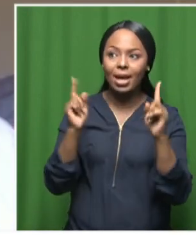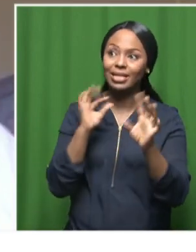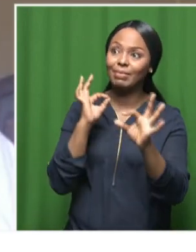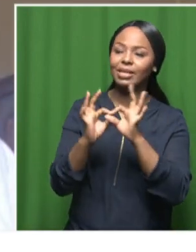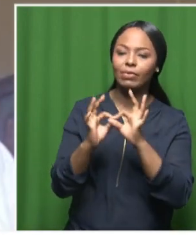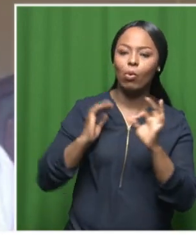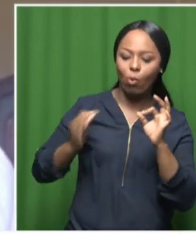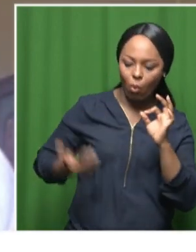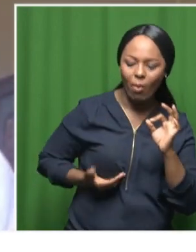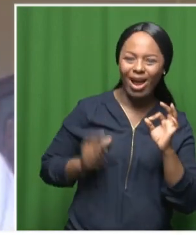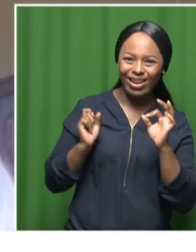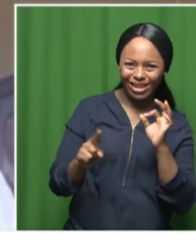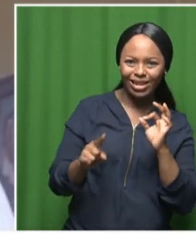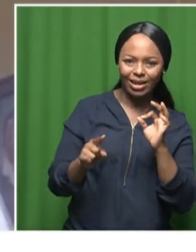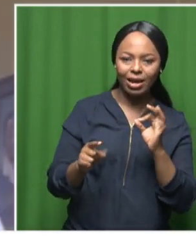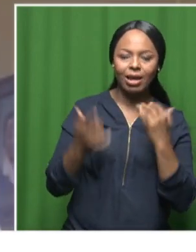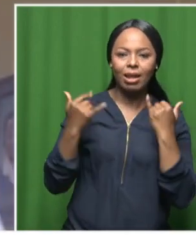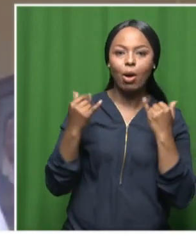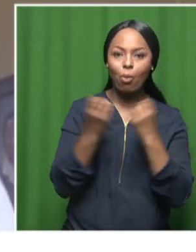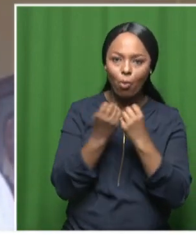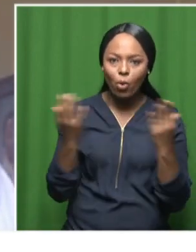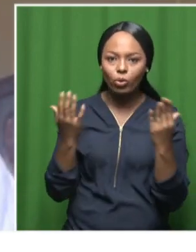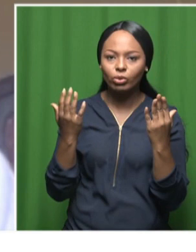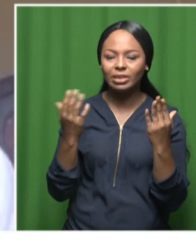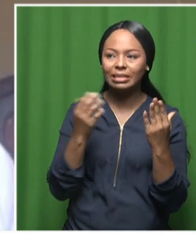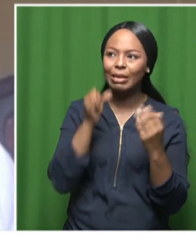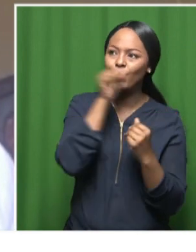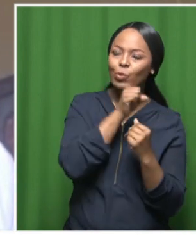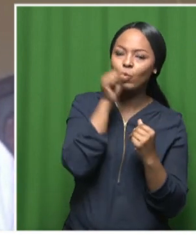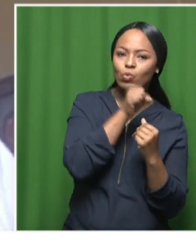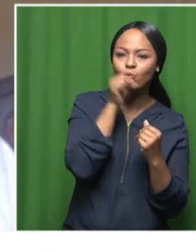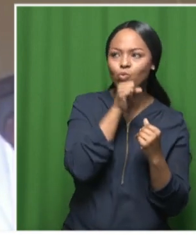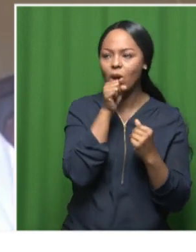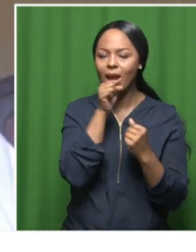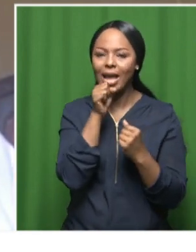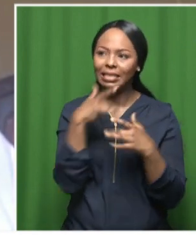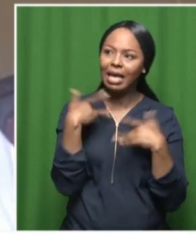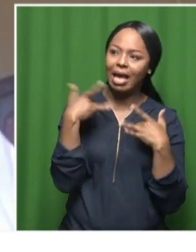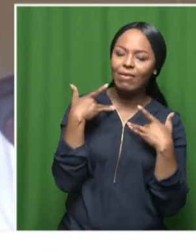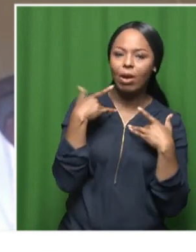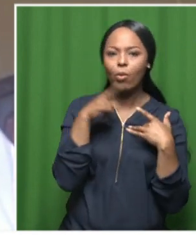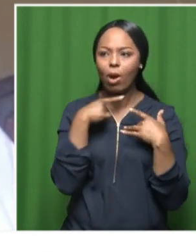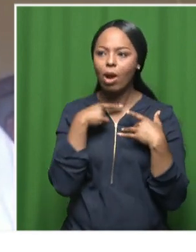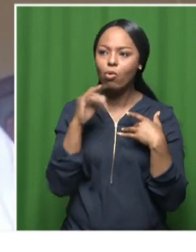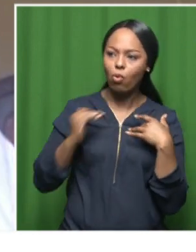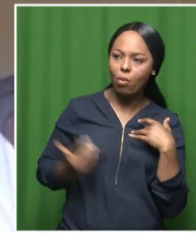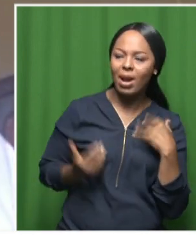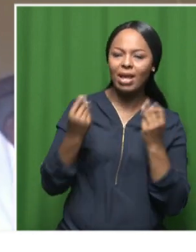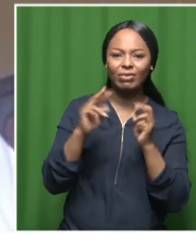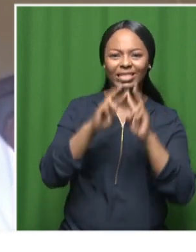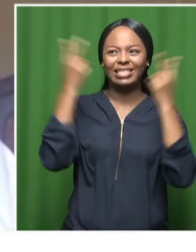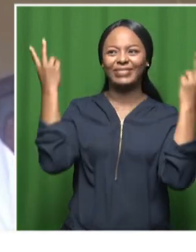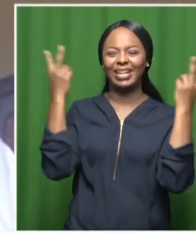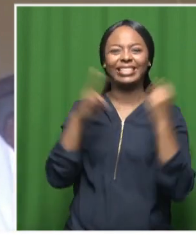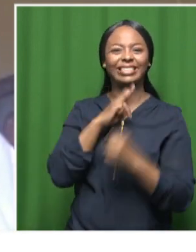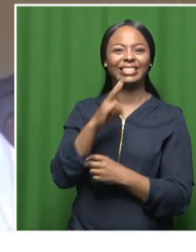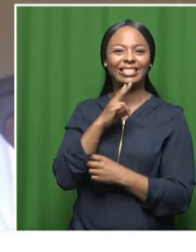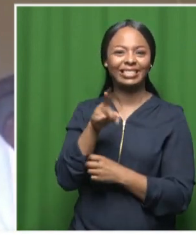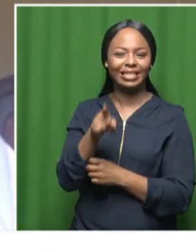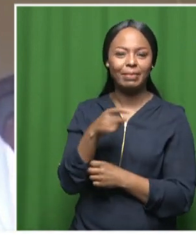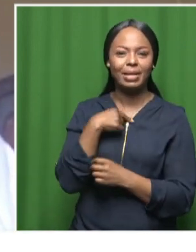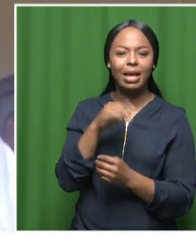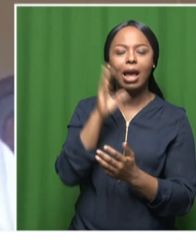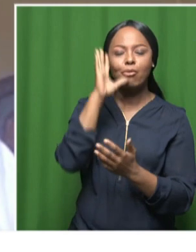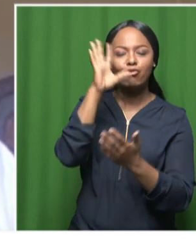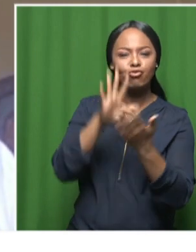think, the cosmology of the music itself survives because women take such different notes. I mean, I just read a beautiful